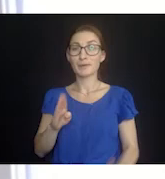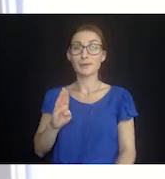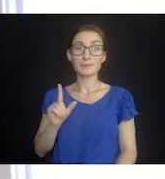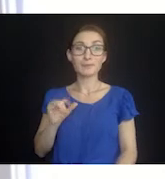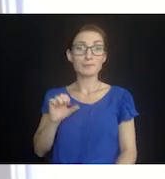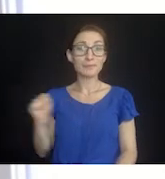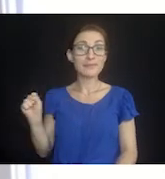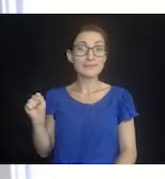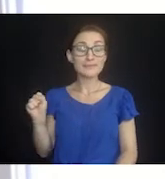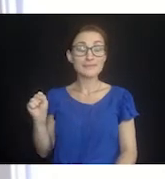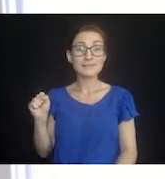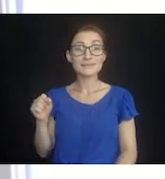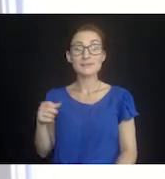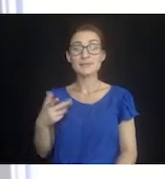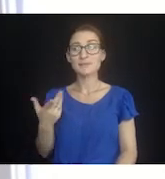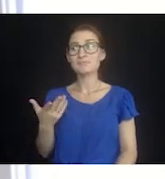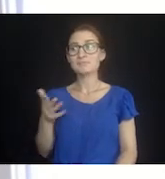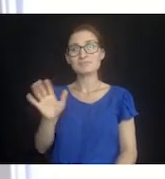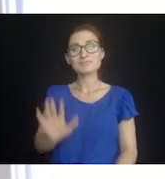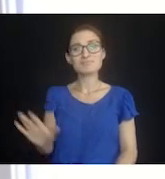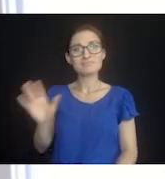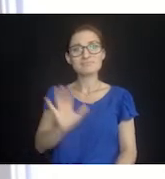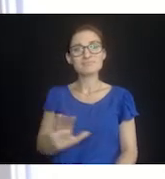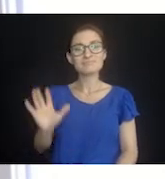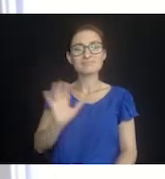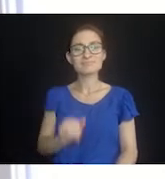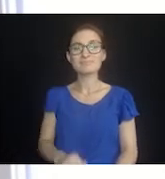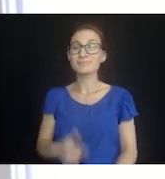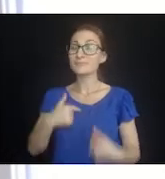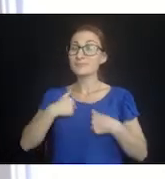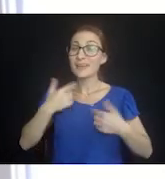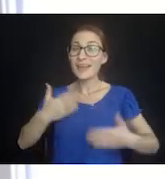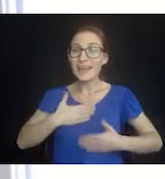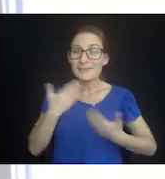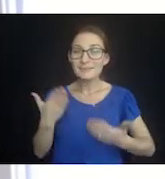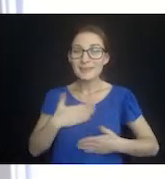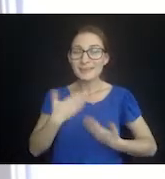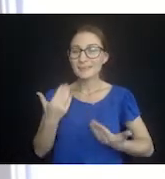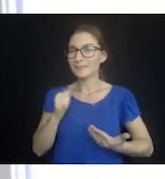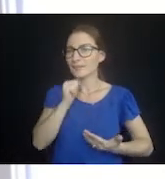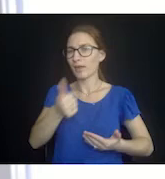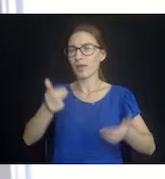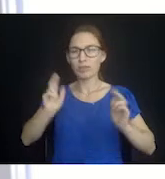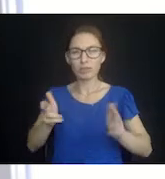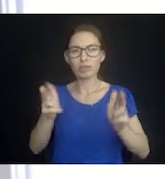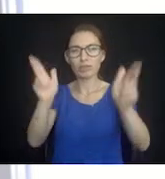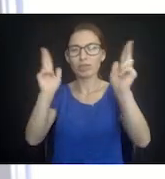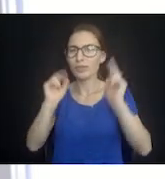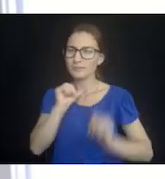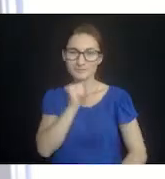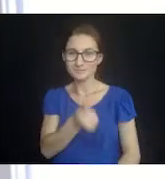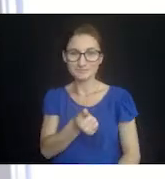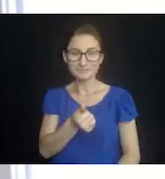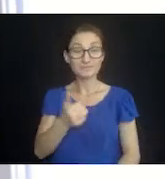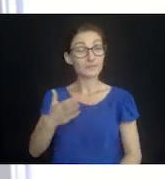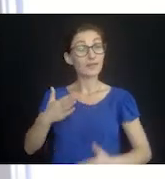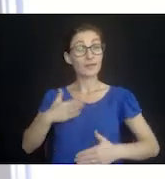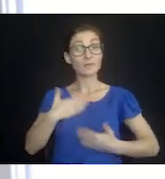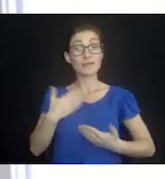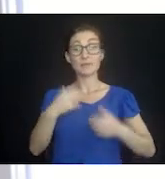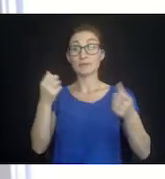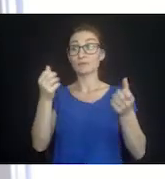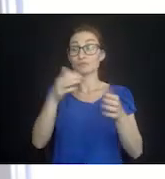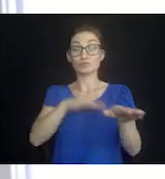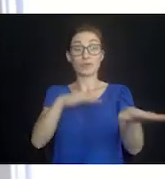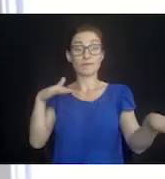happy. Was it a state of bliss? I was kind of bordering on that. I was happy. I